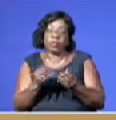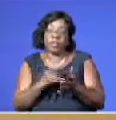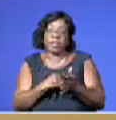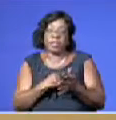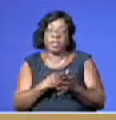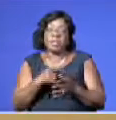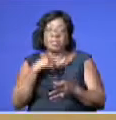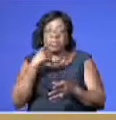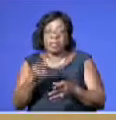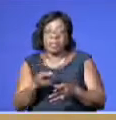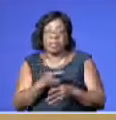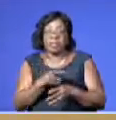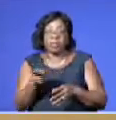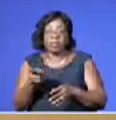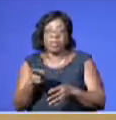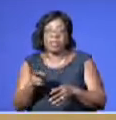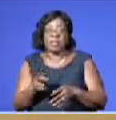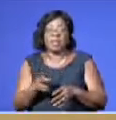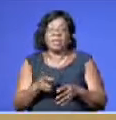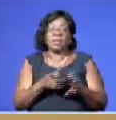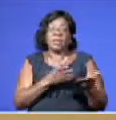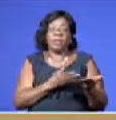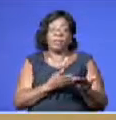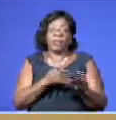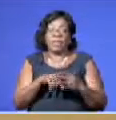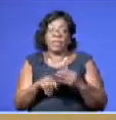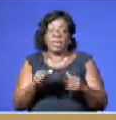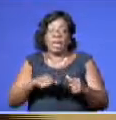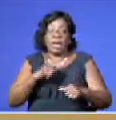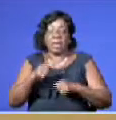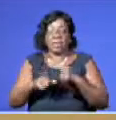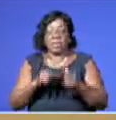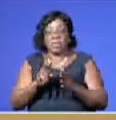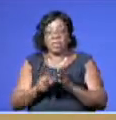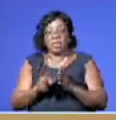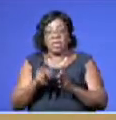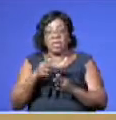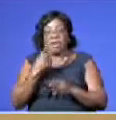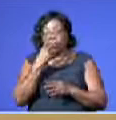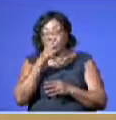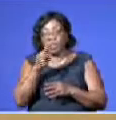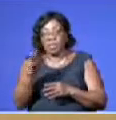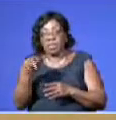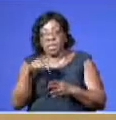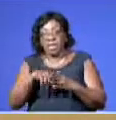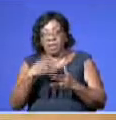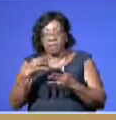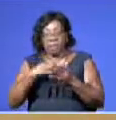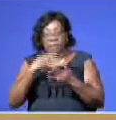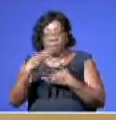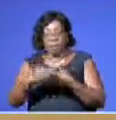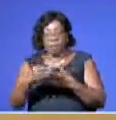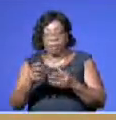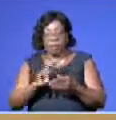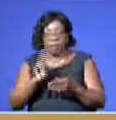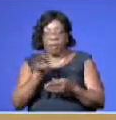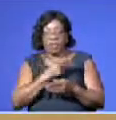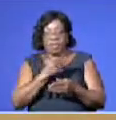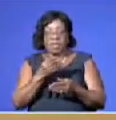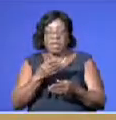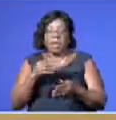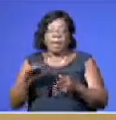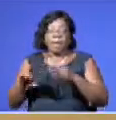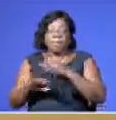they're deliberate in their actions. And we only could see in front of us, based on their past action